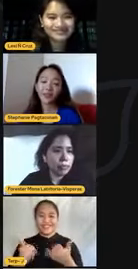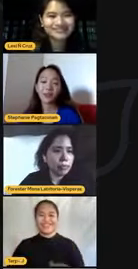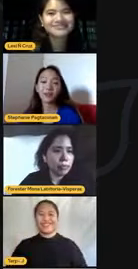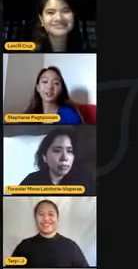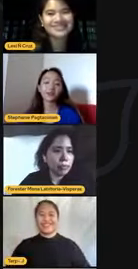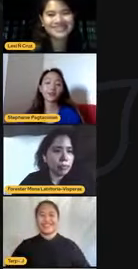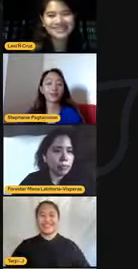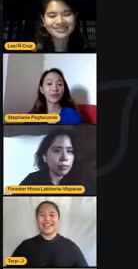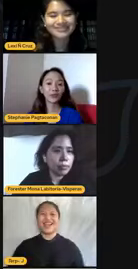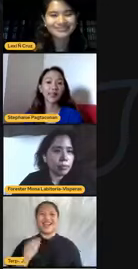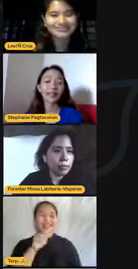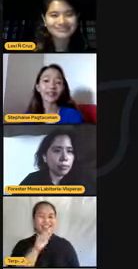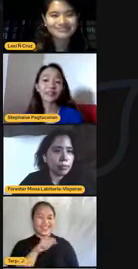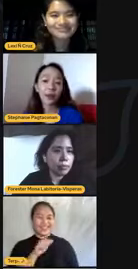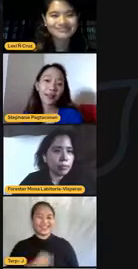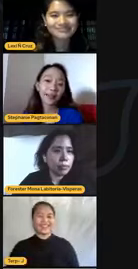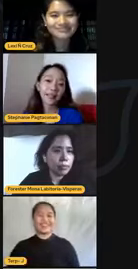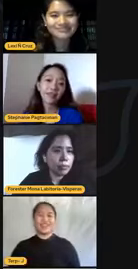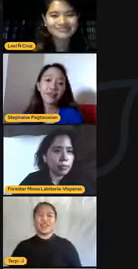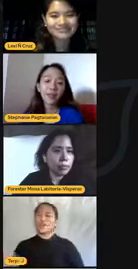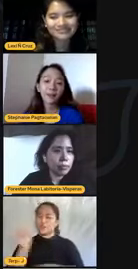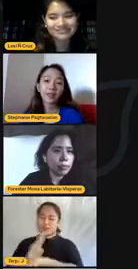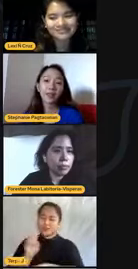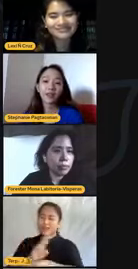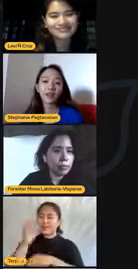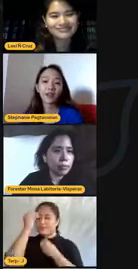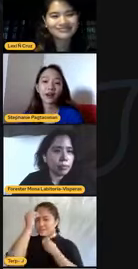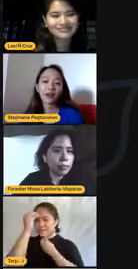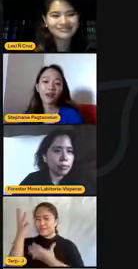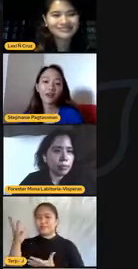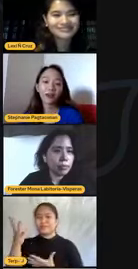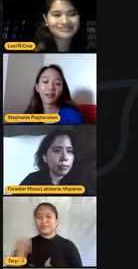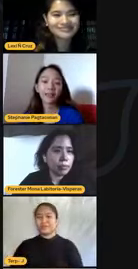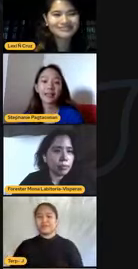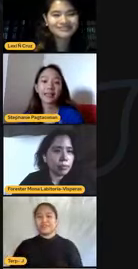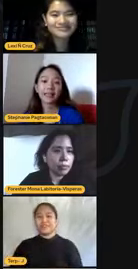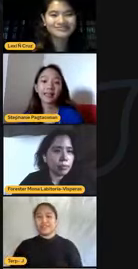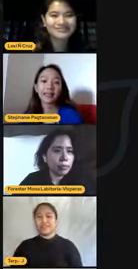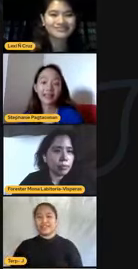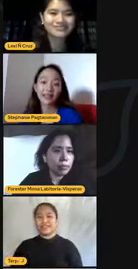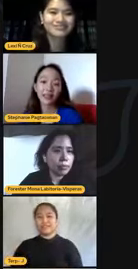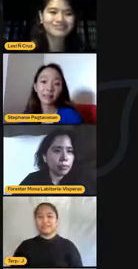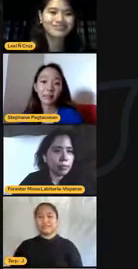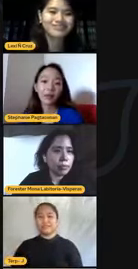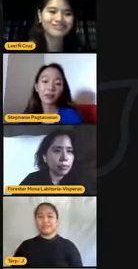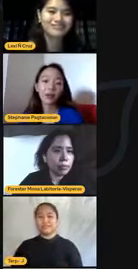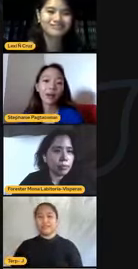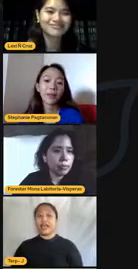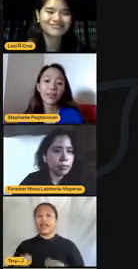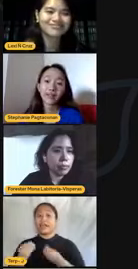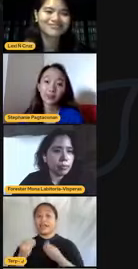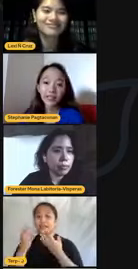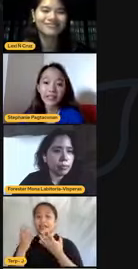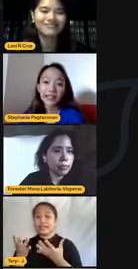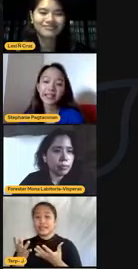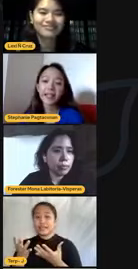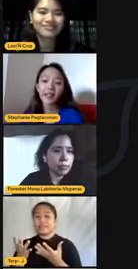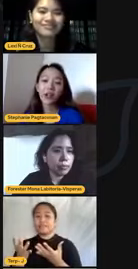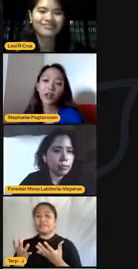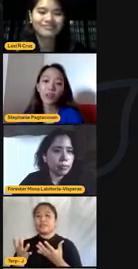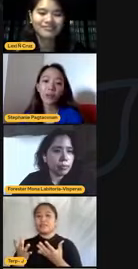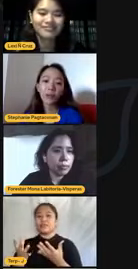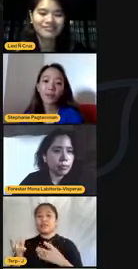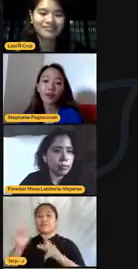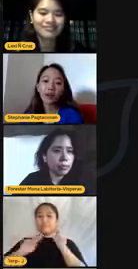Yes, so this webinar is very useful and informative because of it lets people to know about their experiences